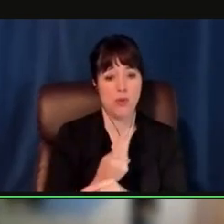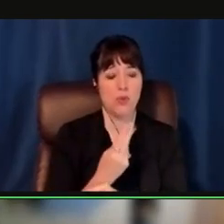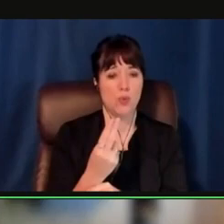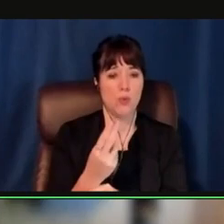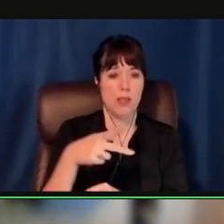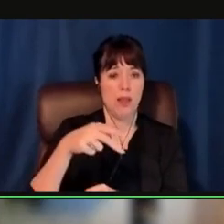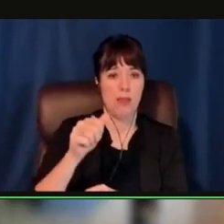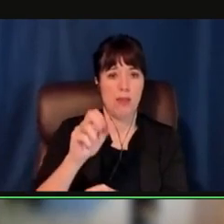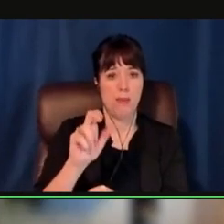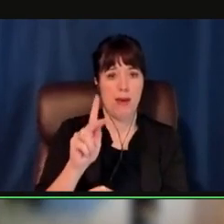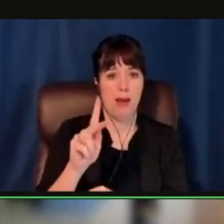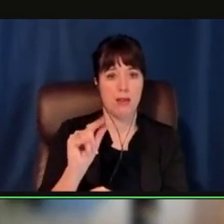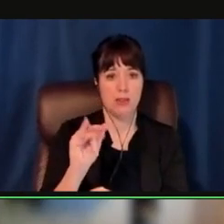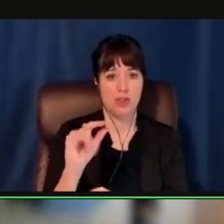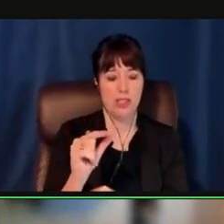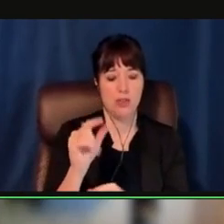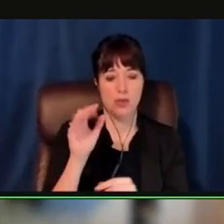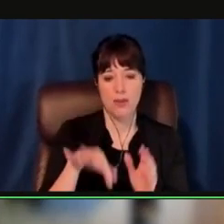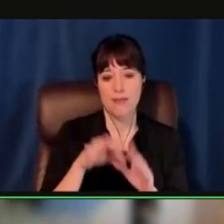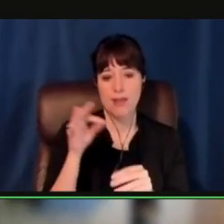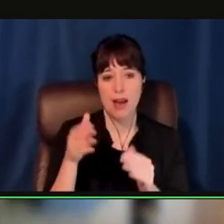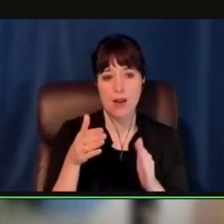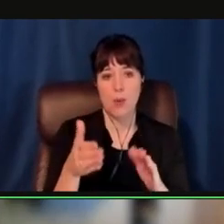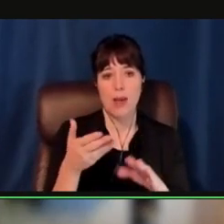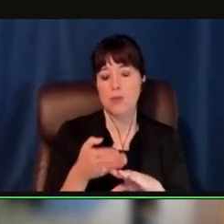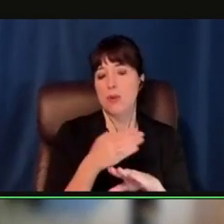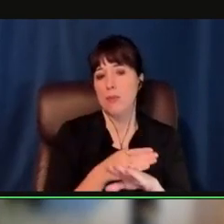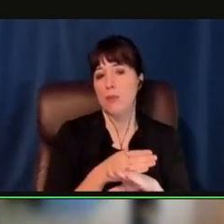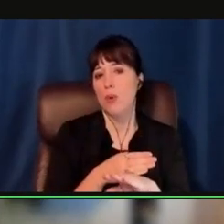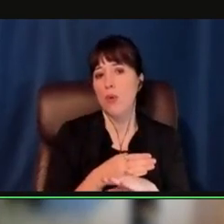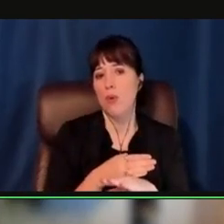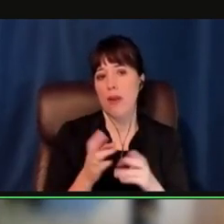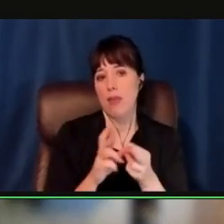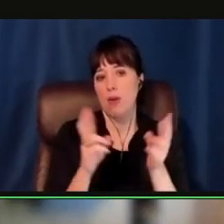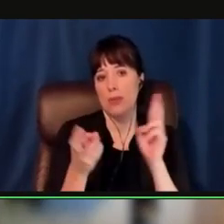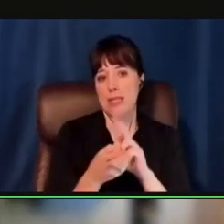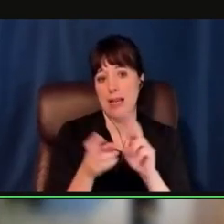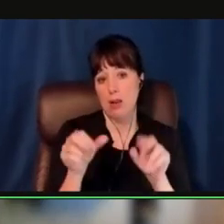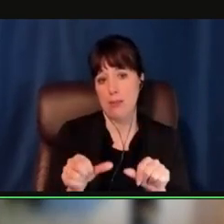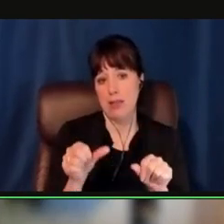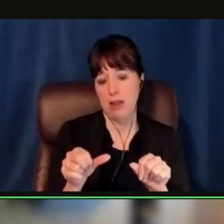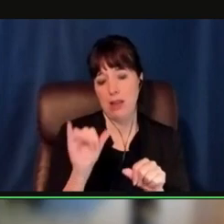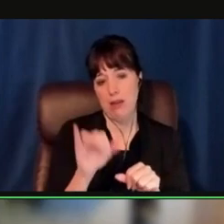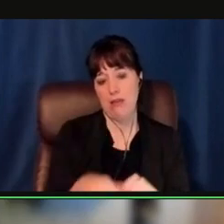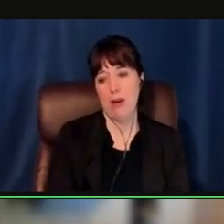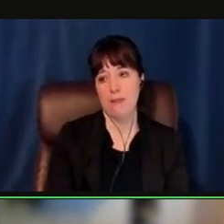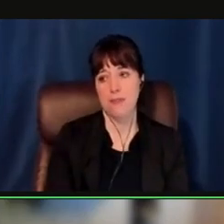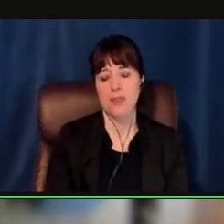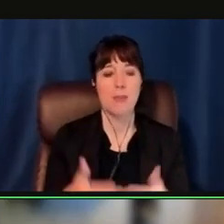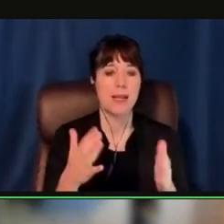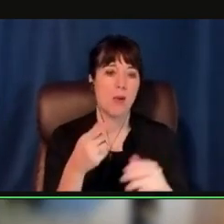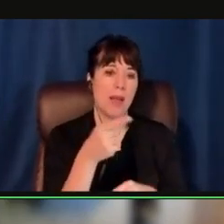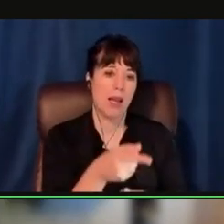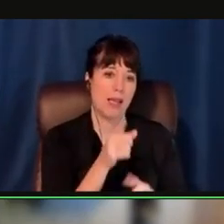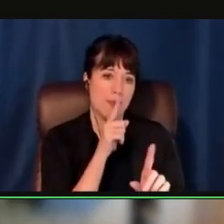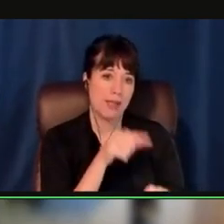to find ways to improve the recyclability of that. So I'll let him answer.